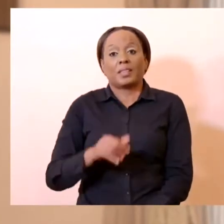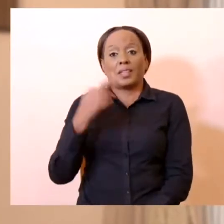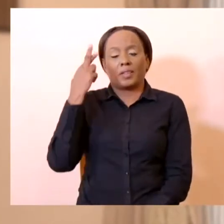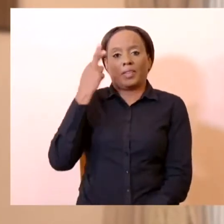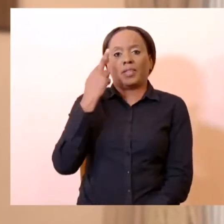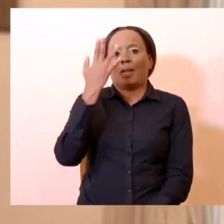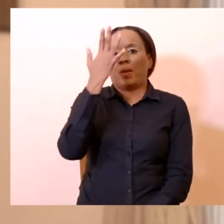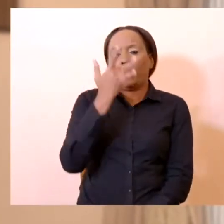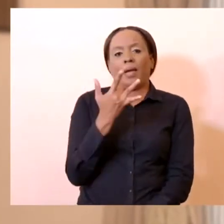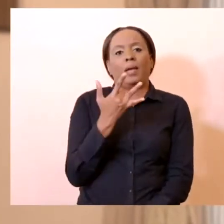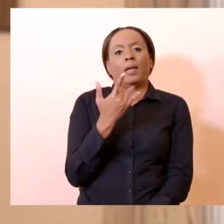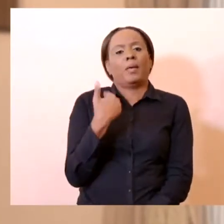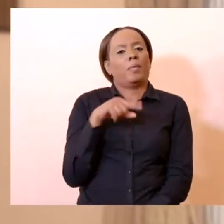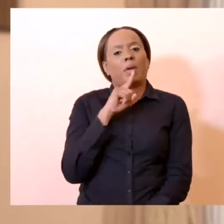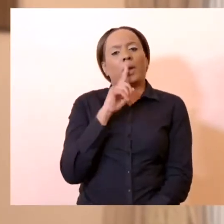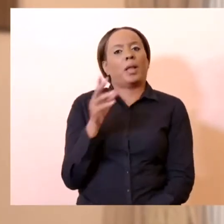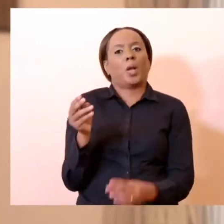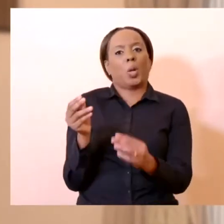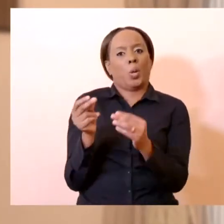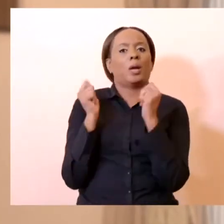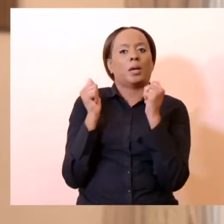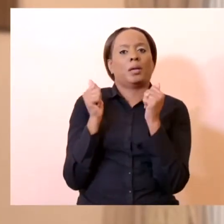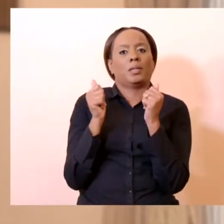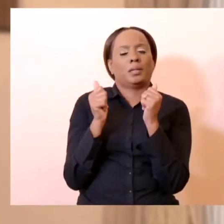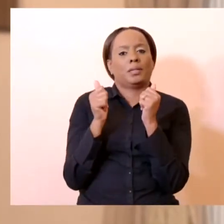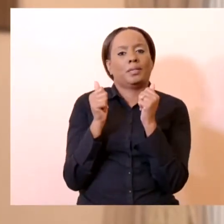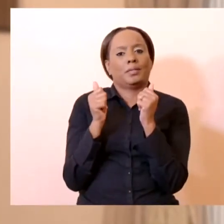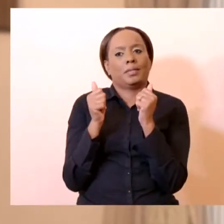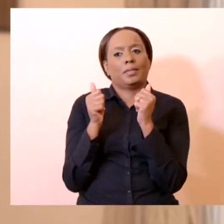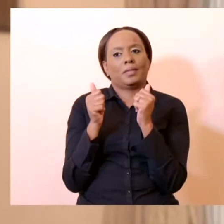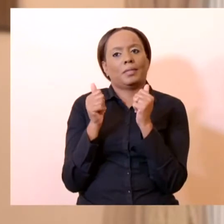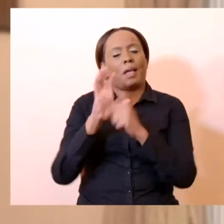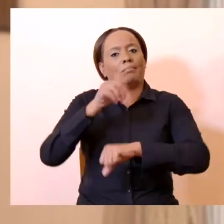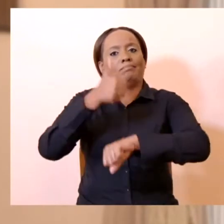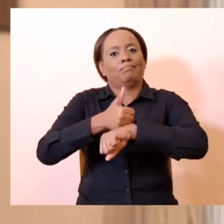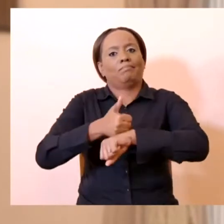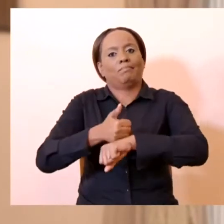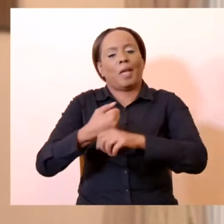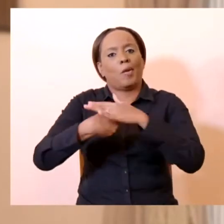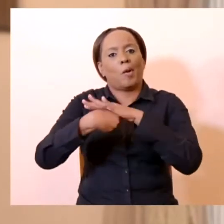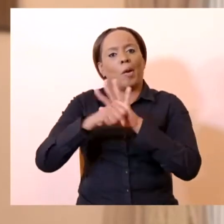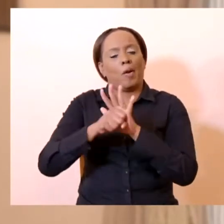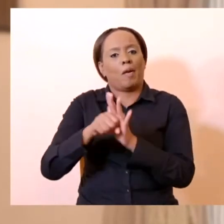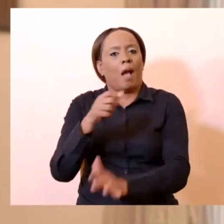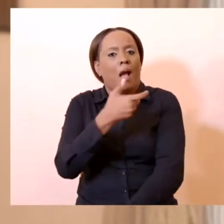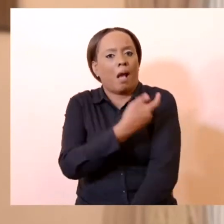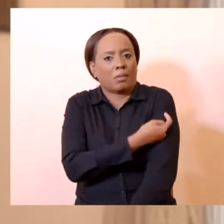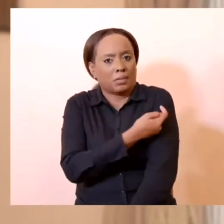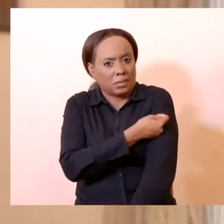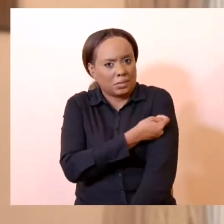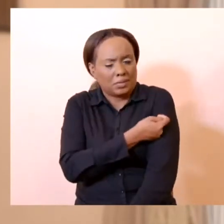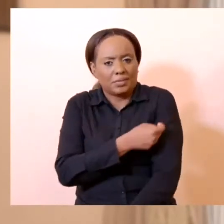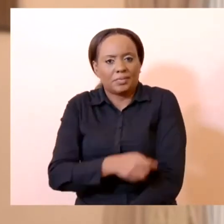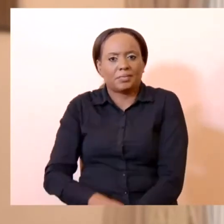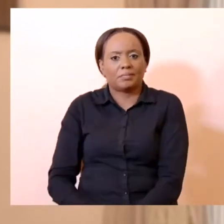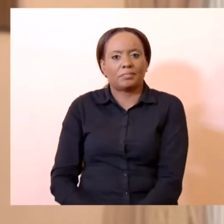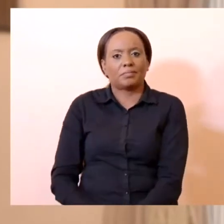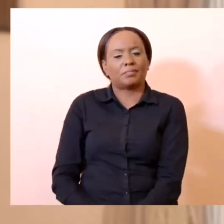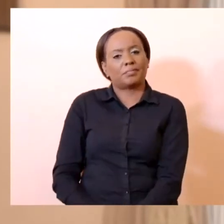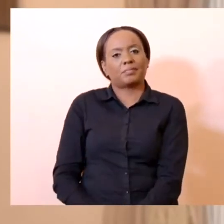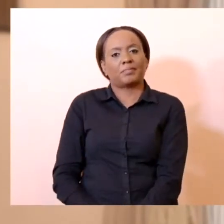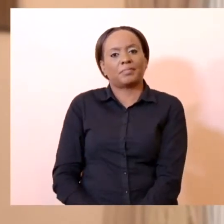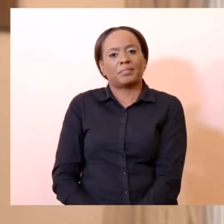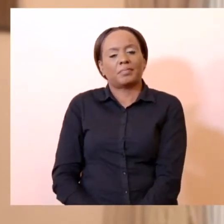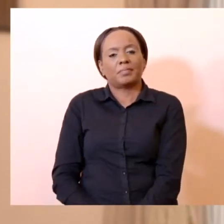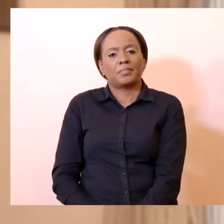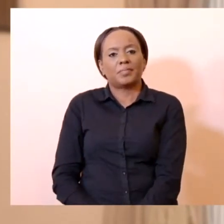so quick to be able to develop these vaccines for this new disease. In addition to what